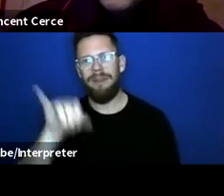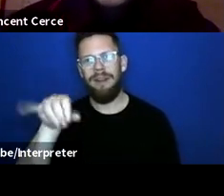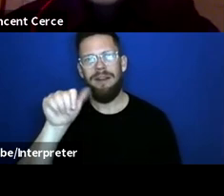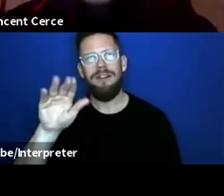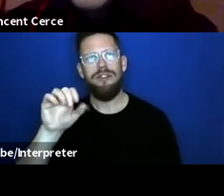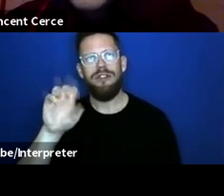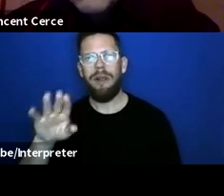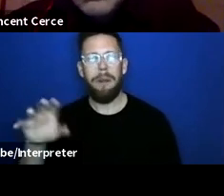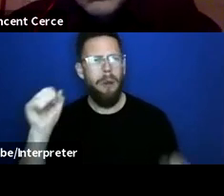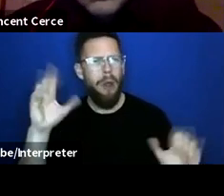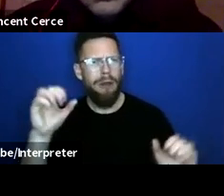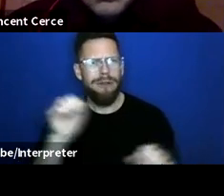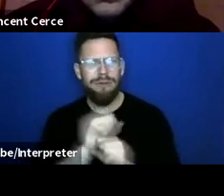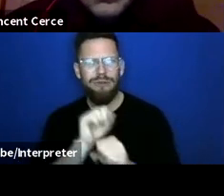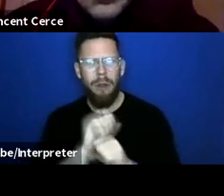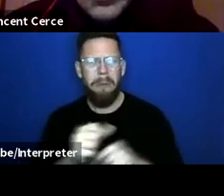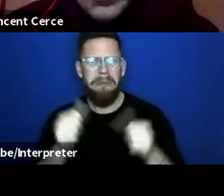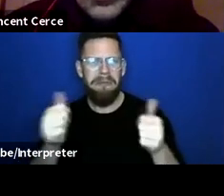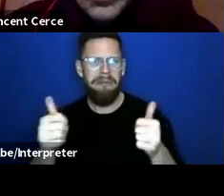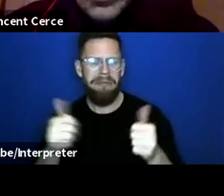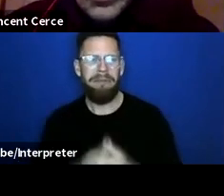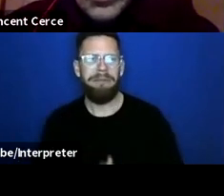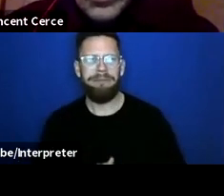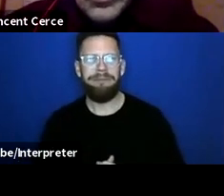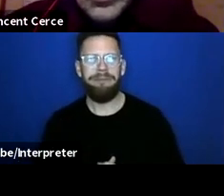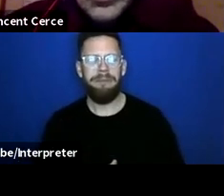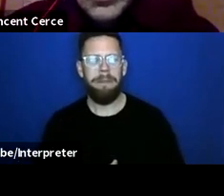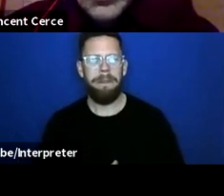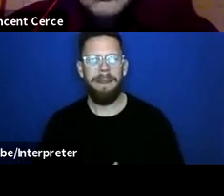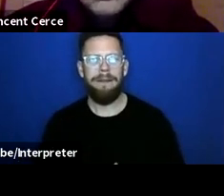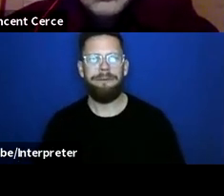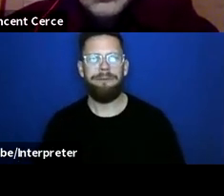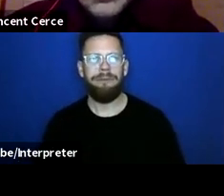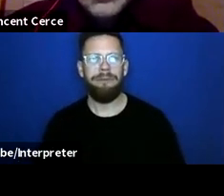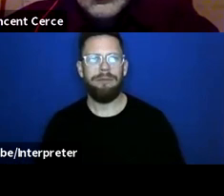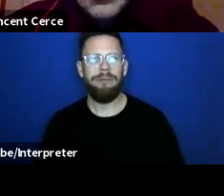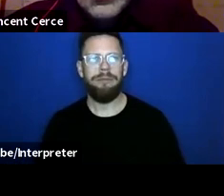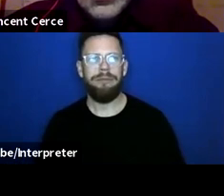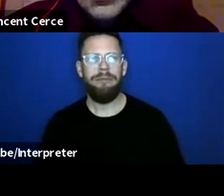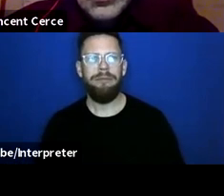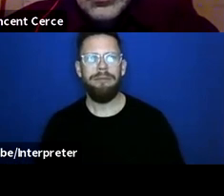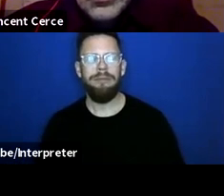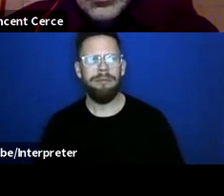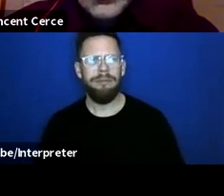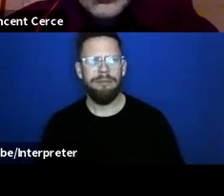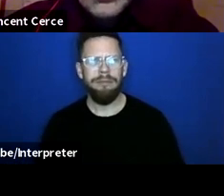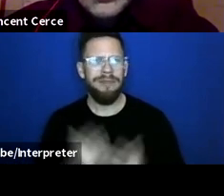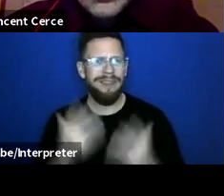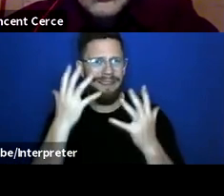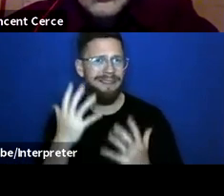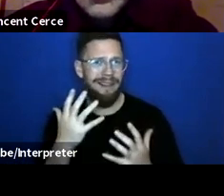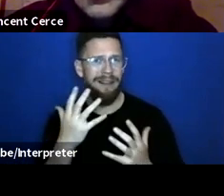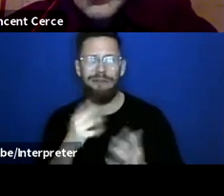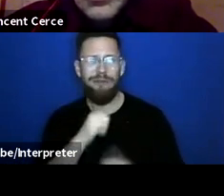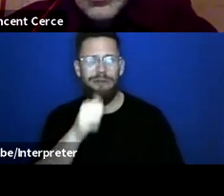Thank you very much. It's unfortunate that you didn't get to go to the thing at the State House. That supposedly is really cool. Everybody who comes